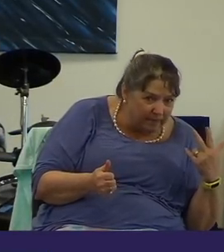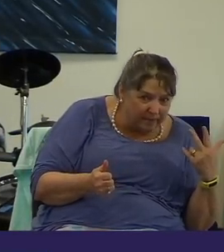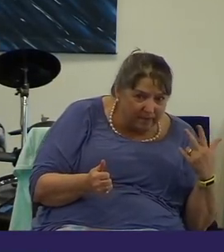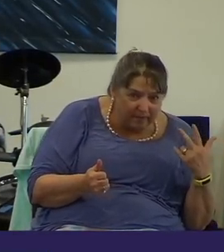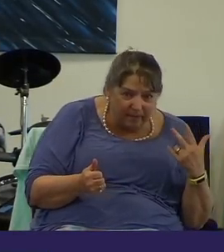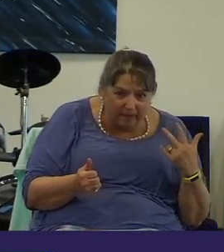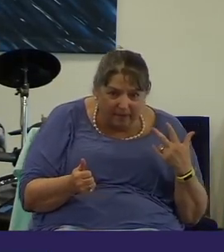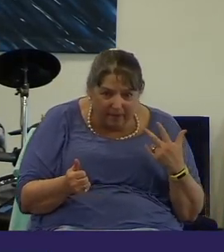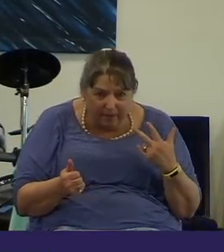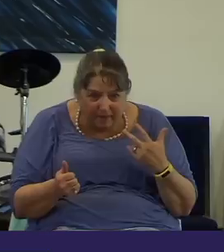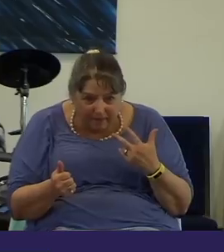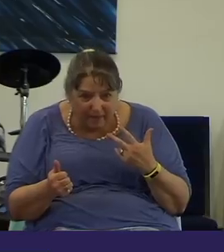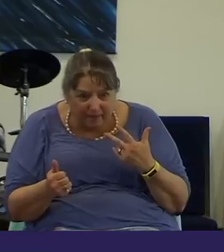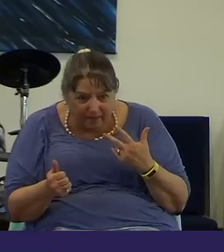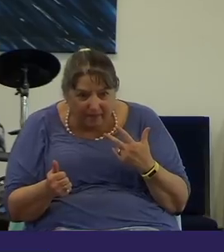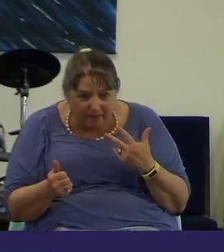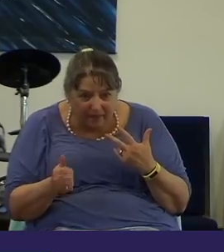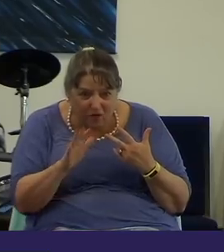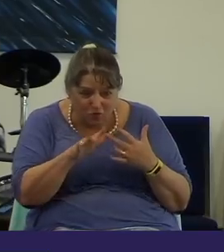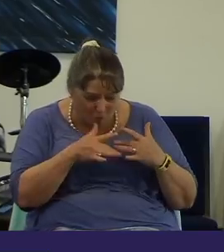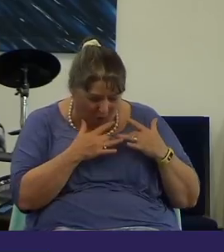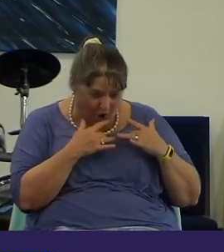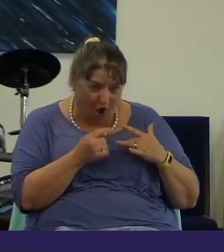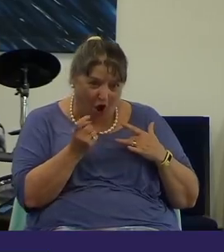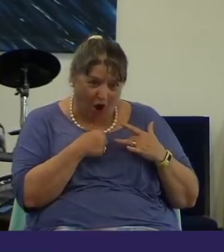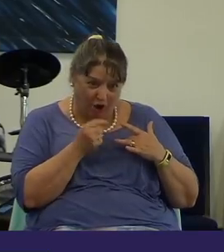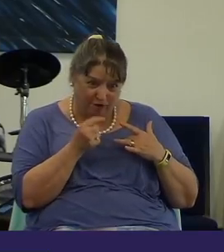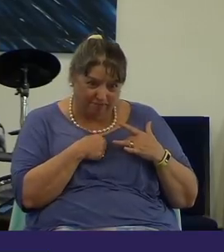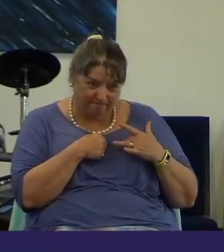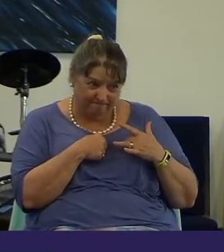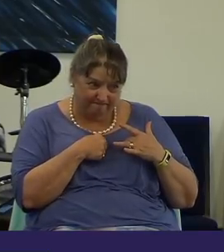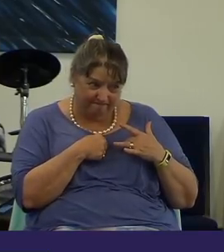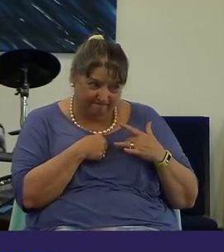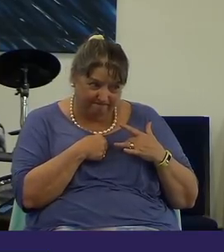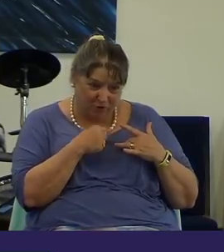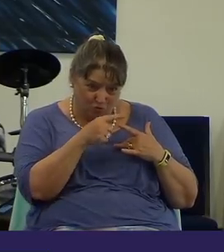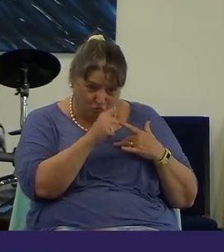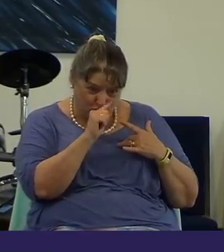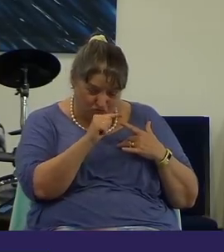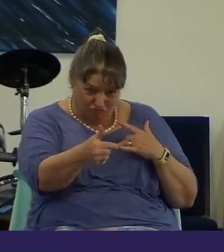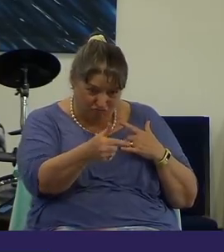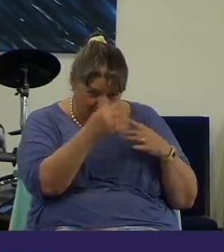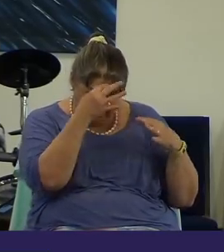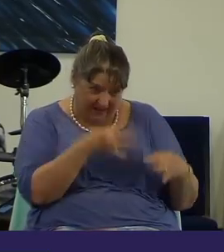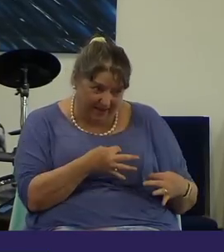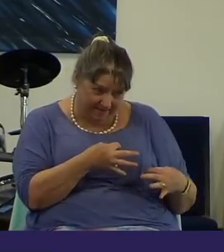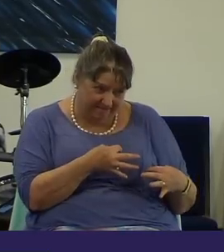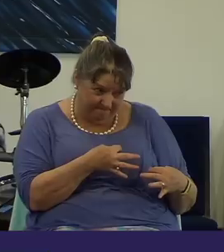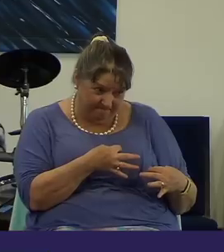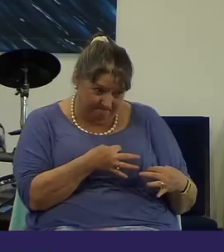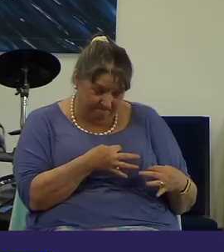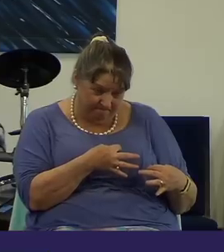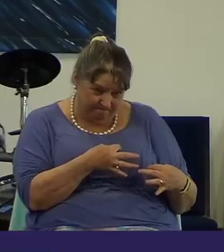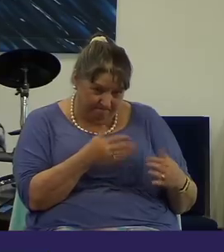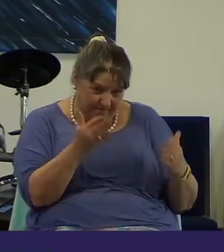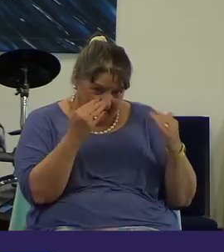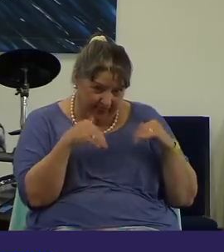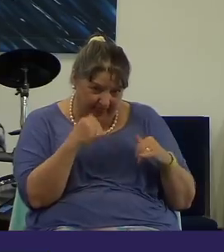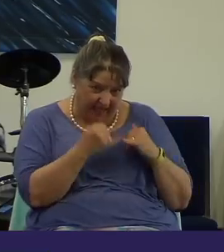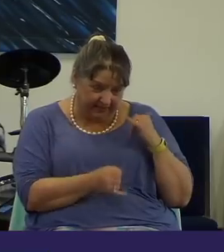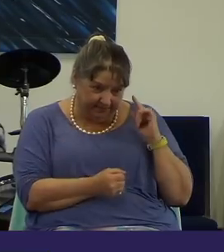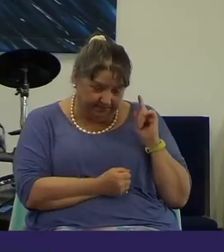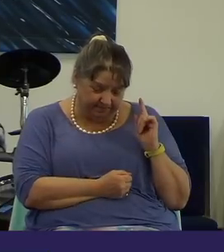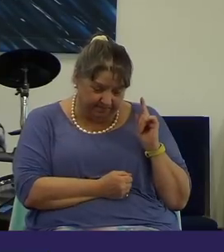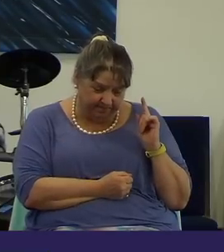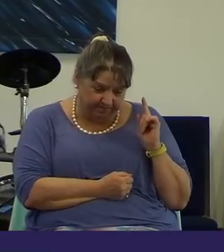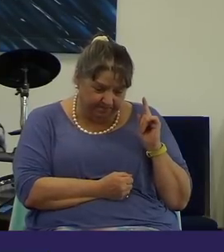The garden in our hearts is dependent upon us. Notice the next slide. I want to close with this thought.